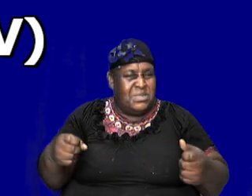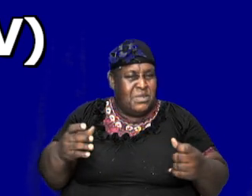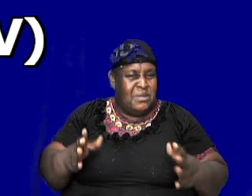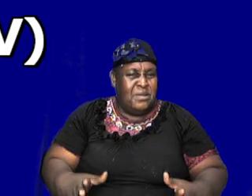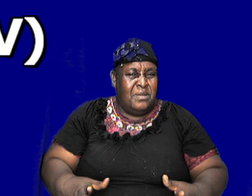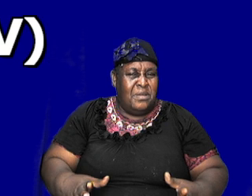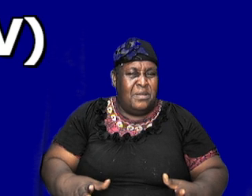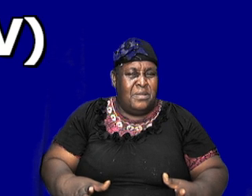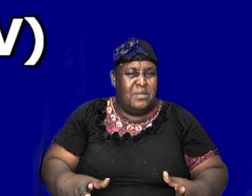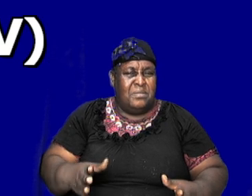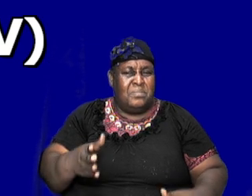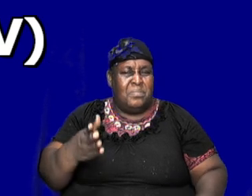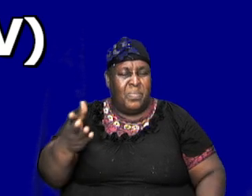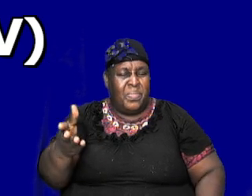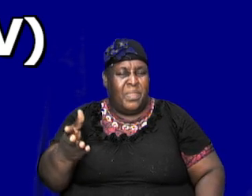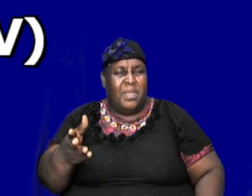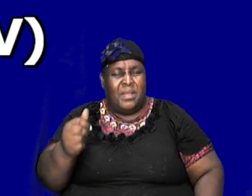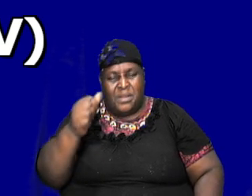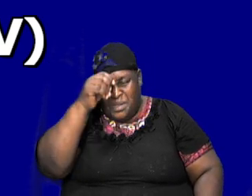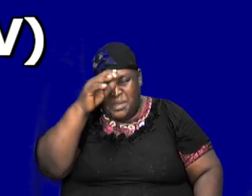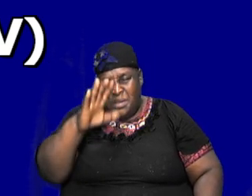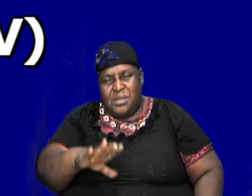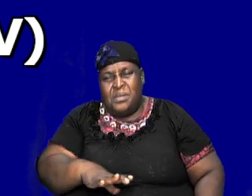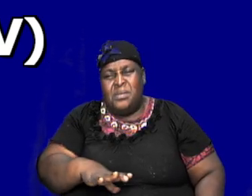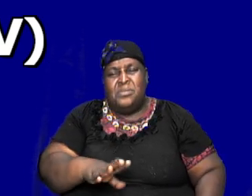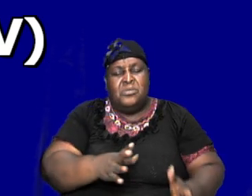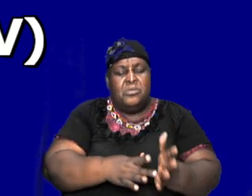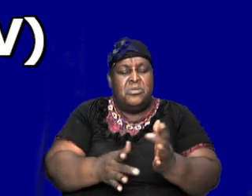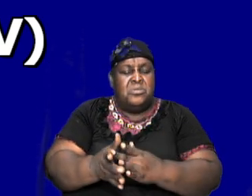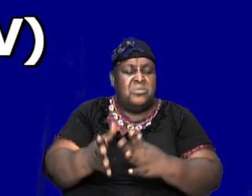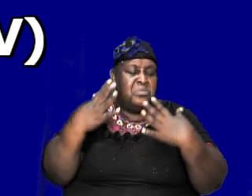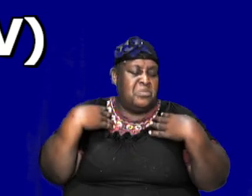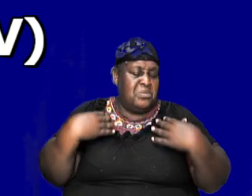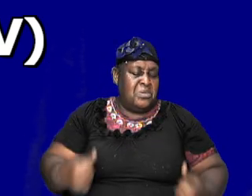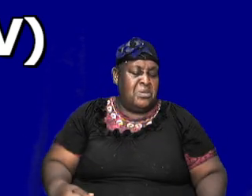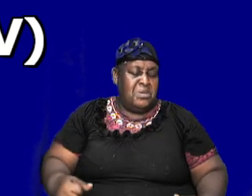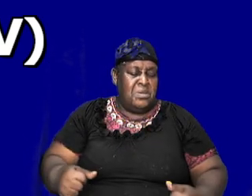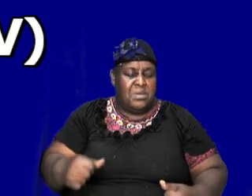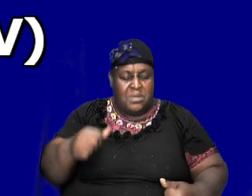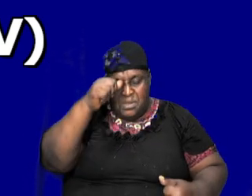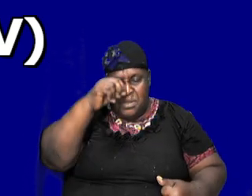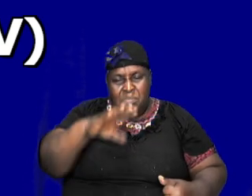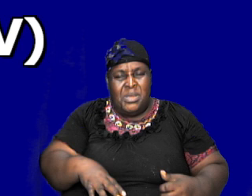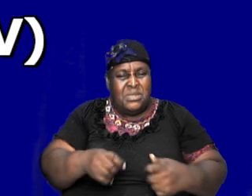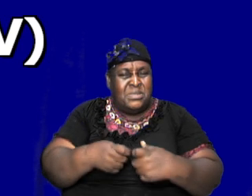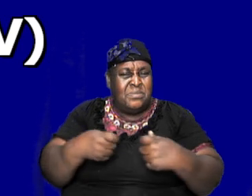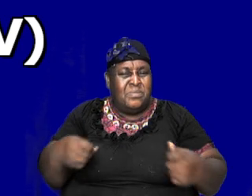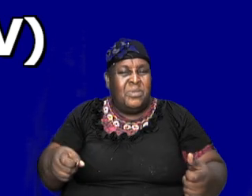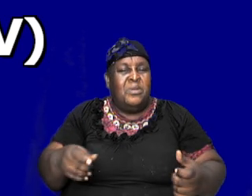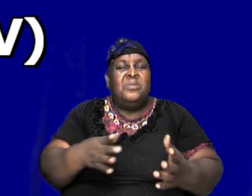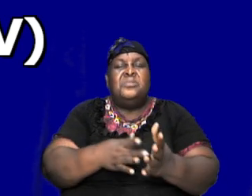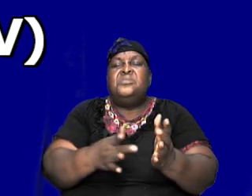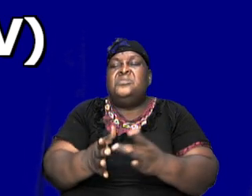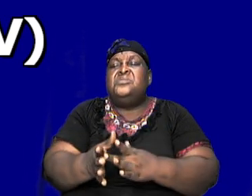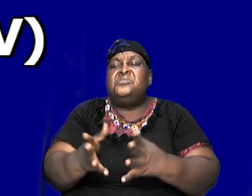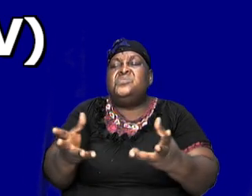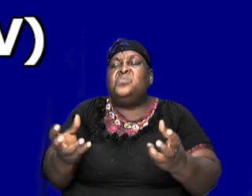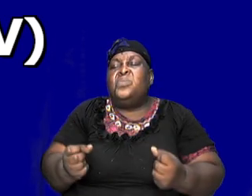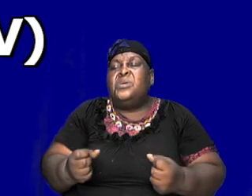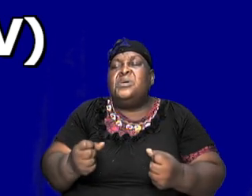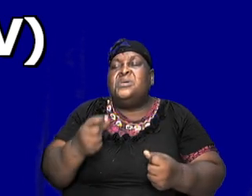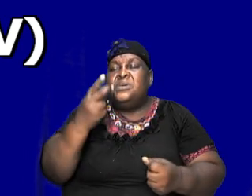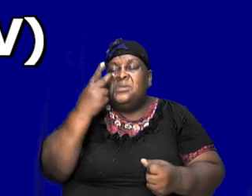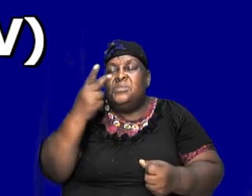and that they want, you know, the man, Jesus, to heal the man's sin. But Jesus wanted to make the point that